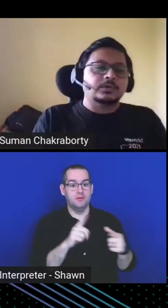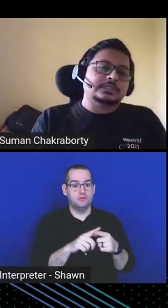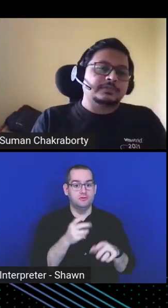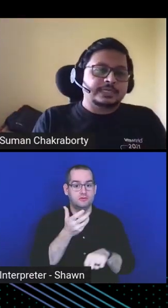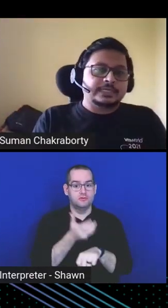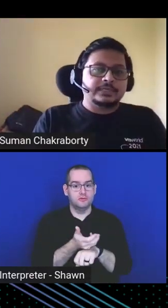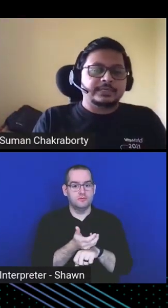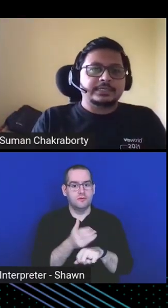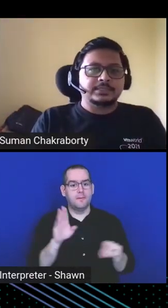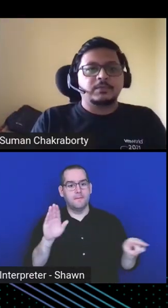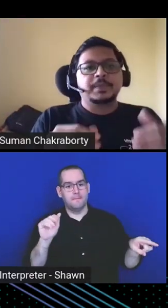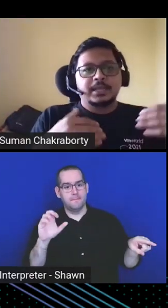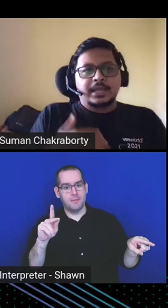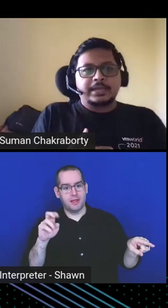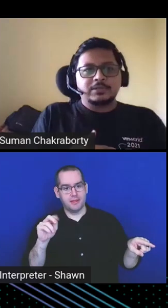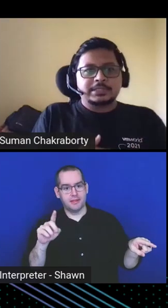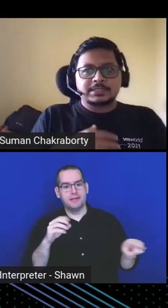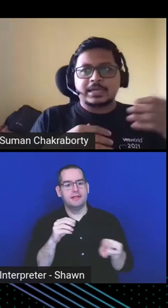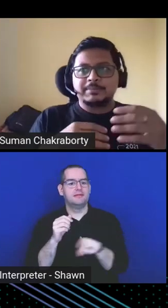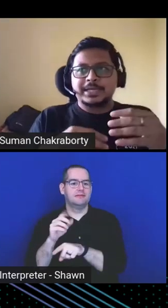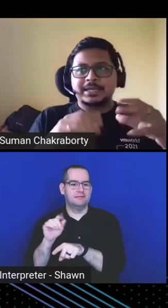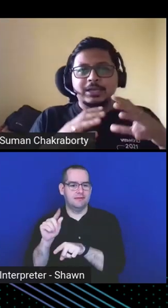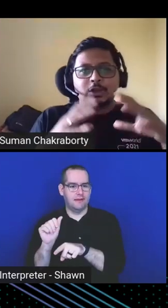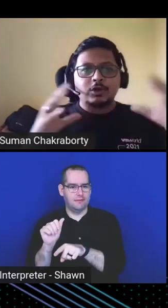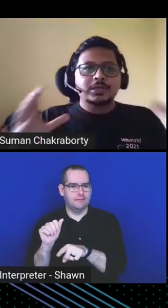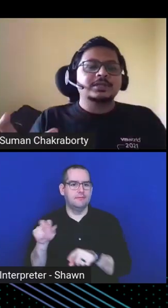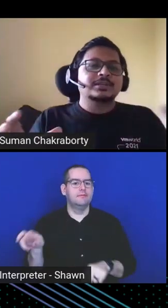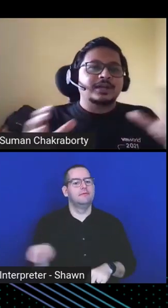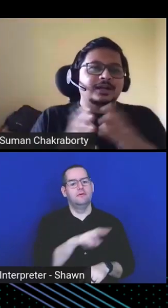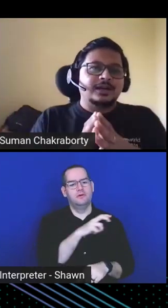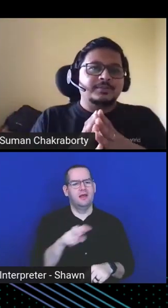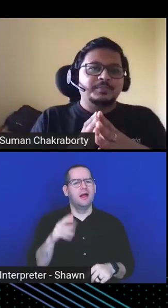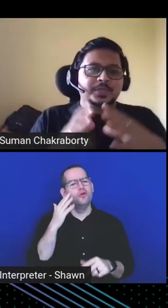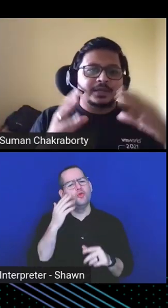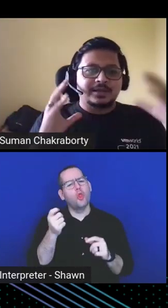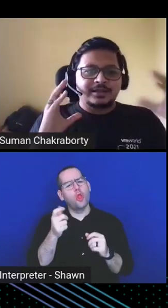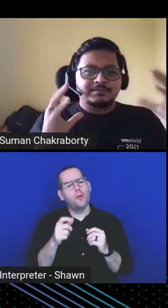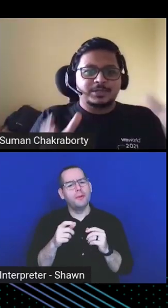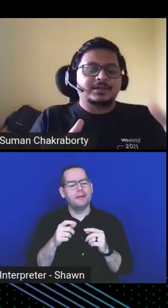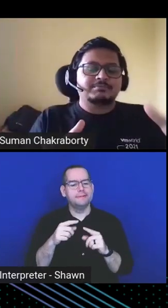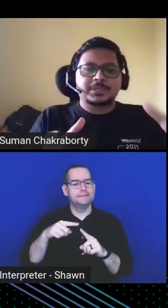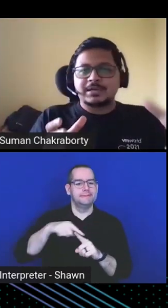to the host server ID and details. So I know this is a bit longer,